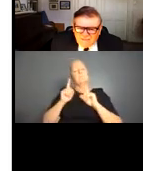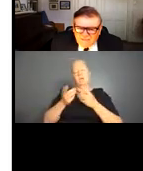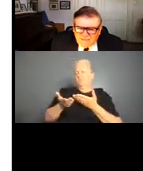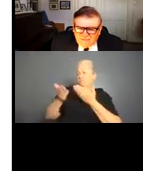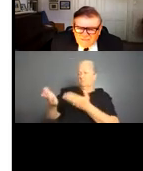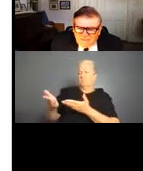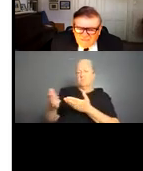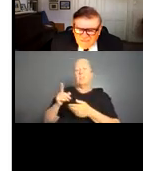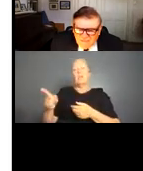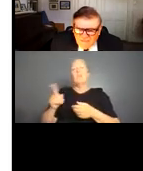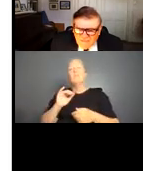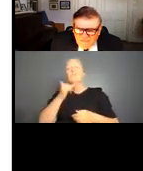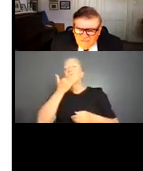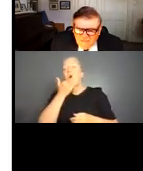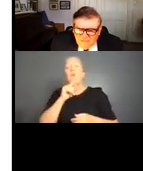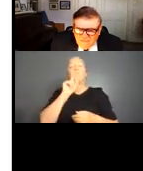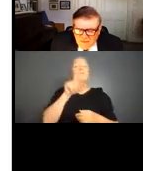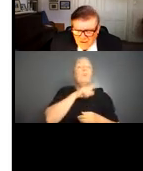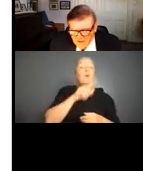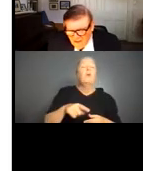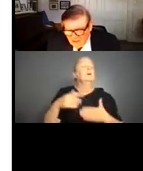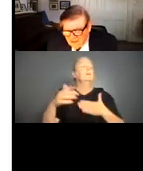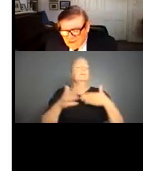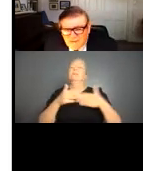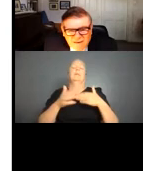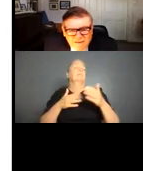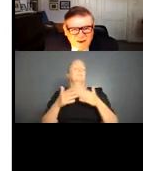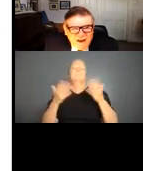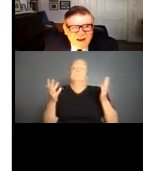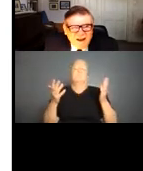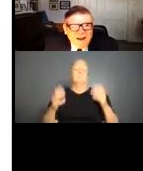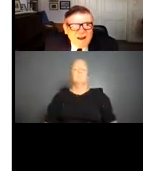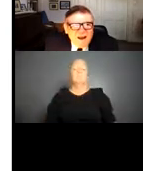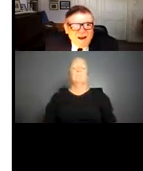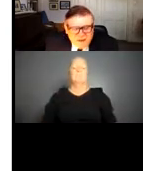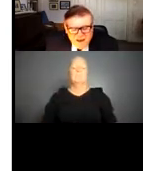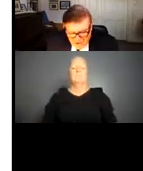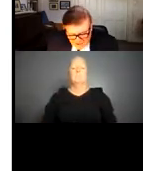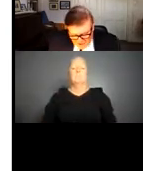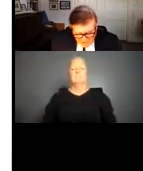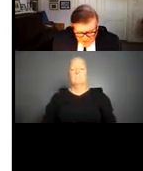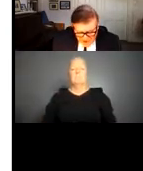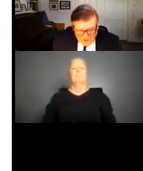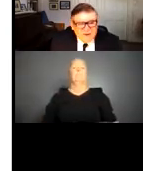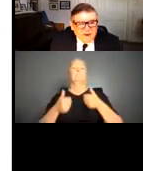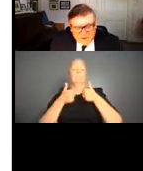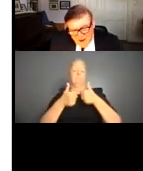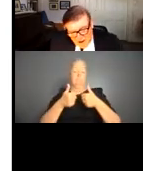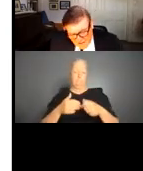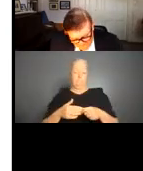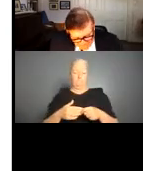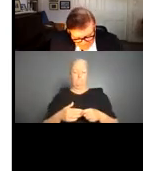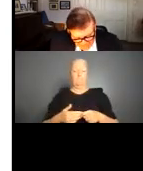should give them the dignity of risk in decision making. That's very clear. Okay, so then we go on